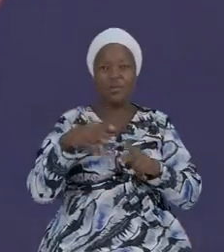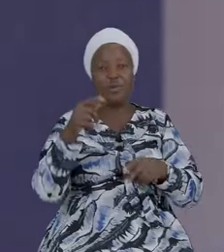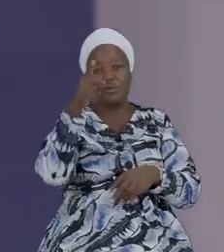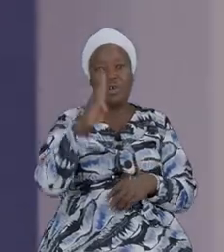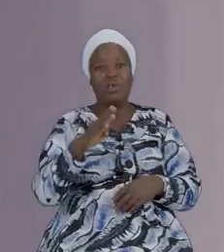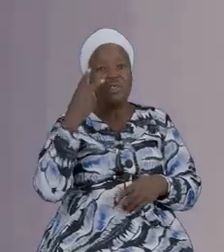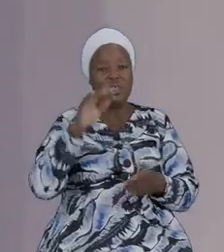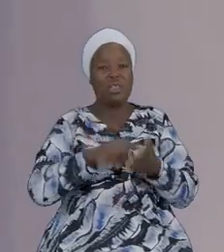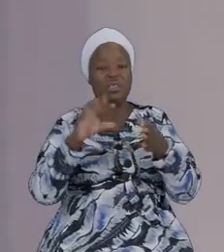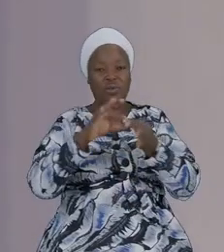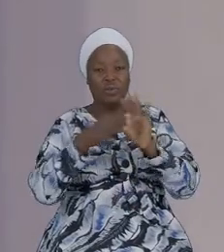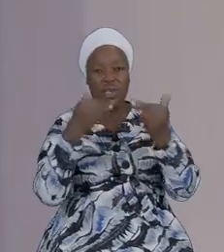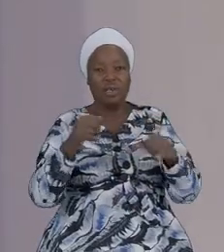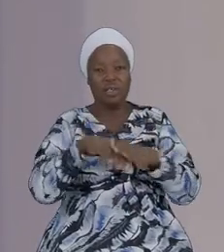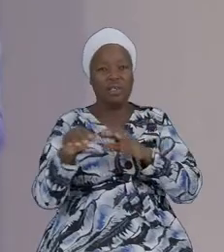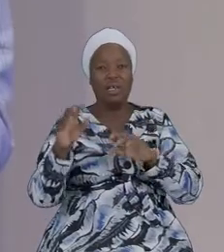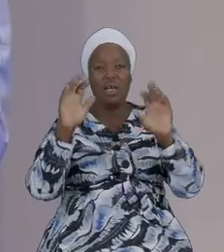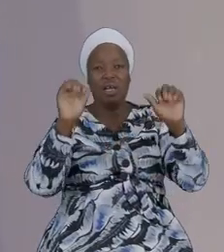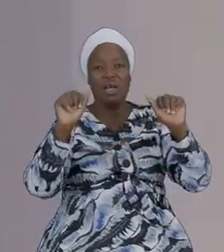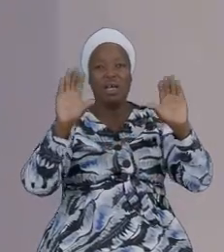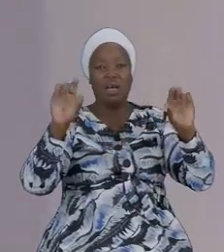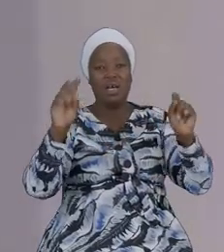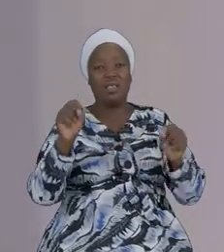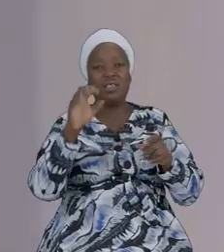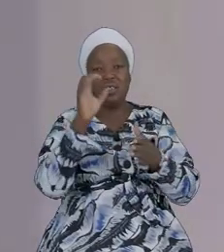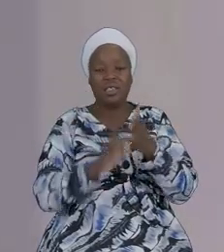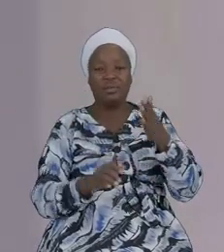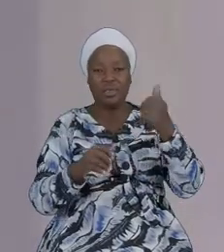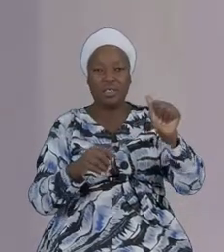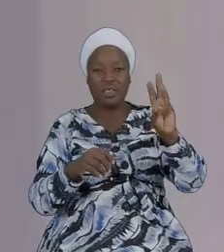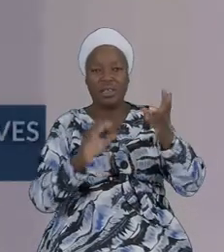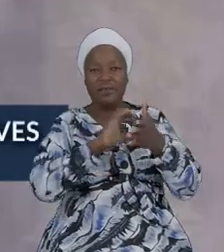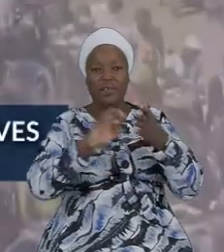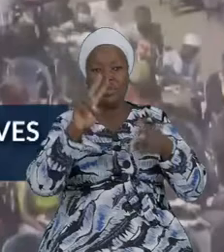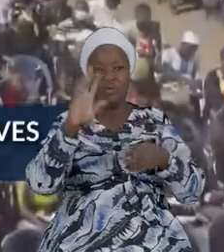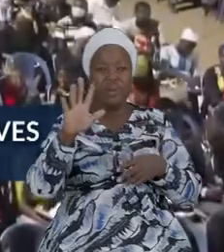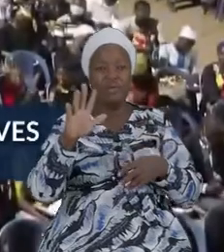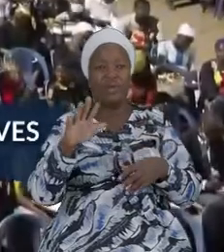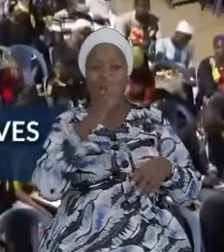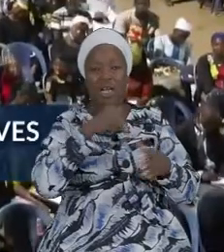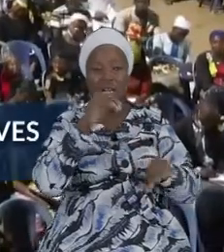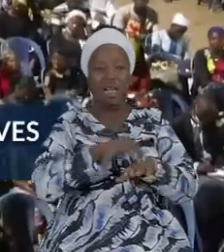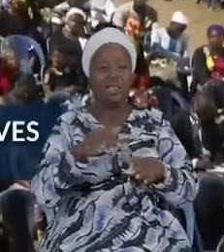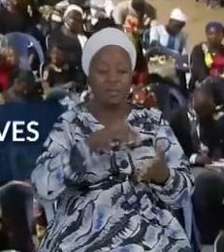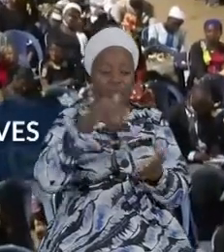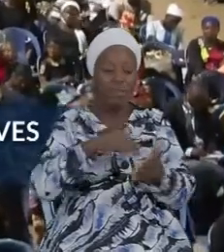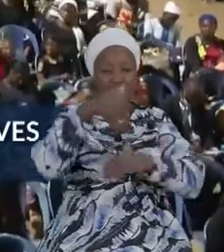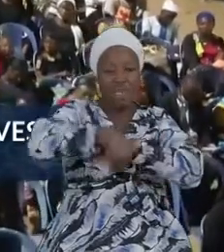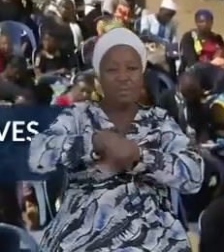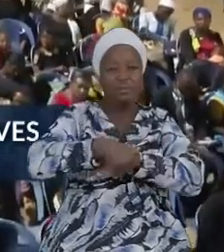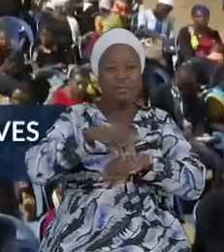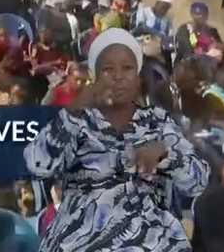Look at this story now. Acts of the Apostles chapter 16. I'm reading from verse 25. And at midnight, Paul and